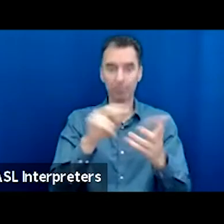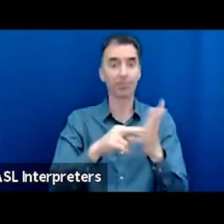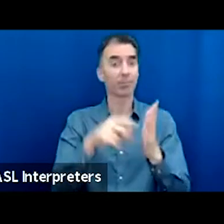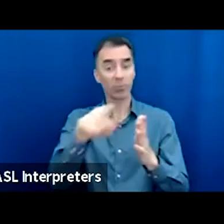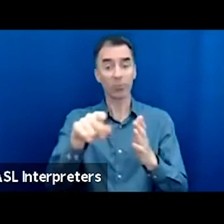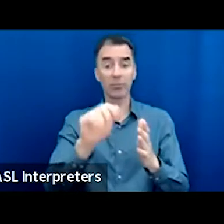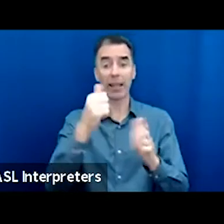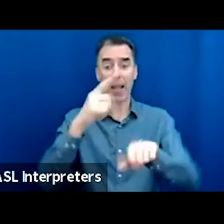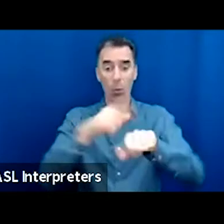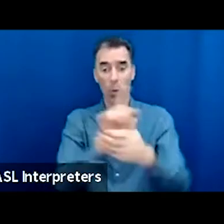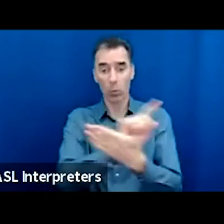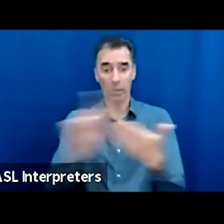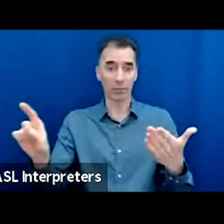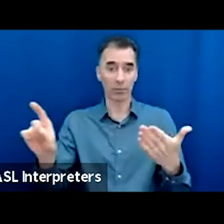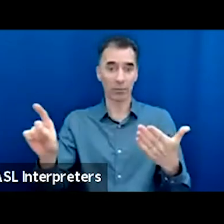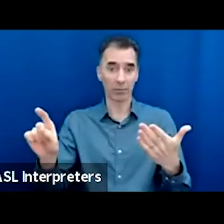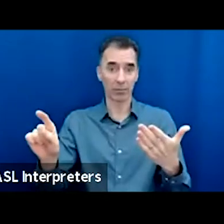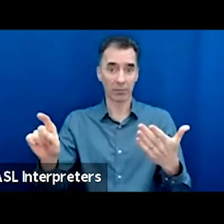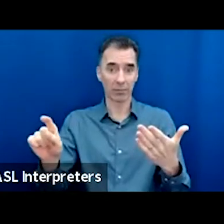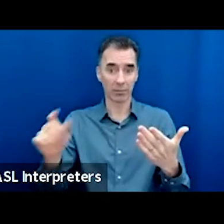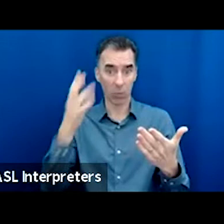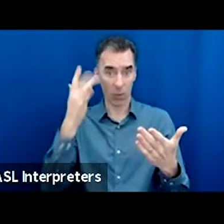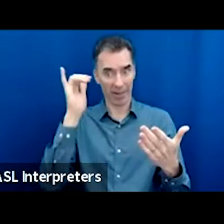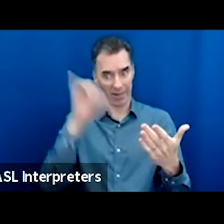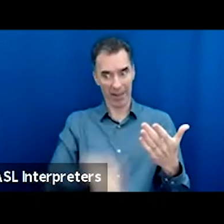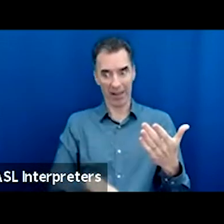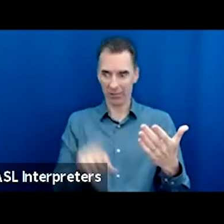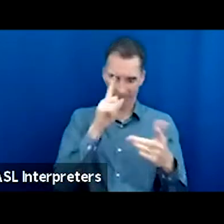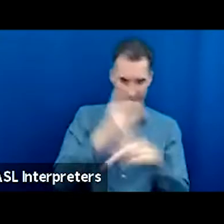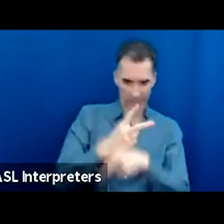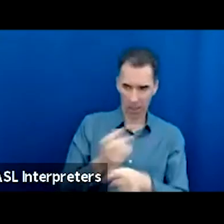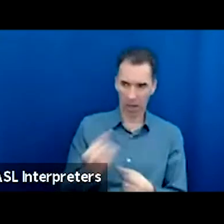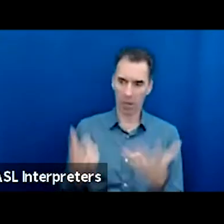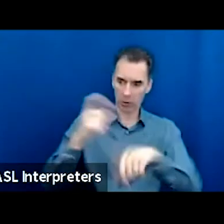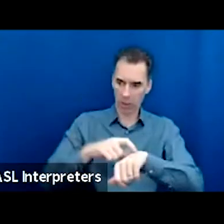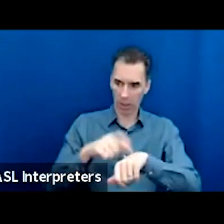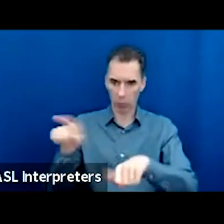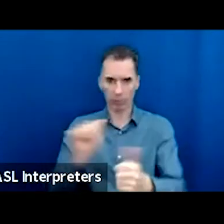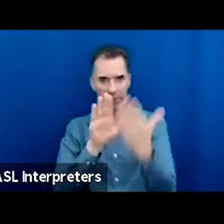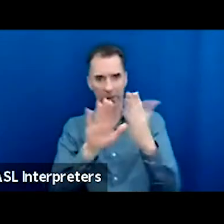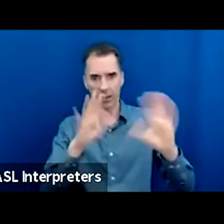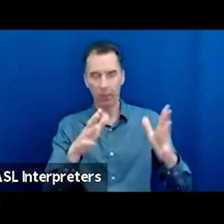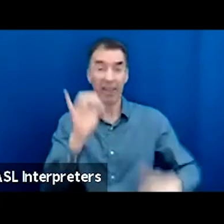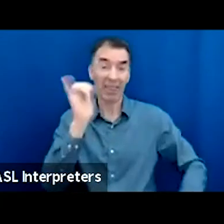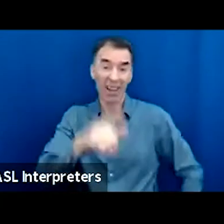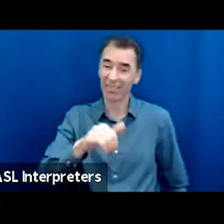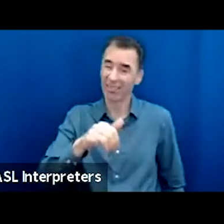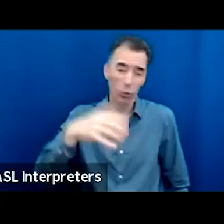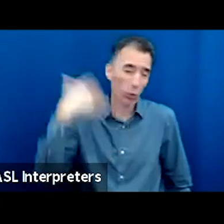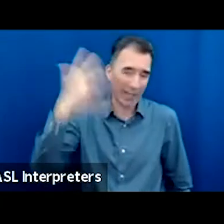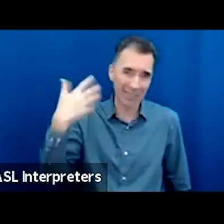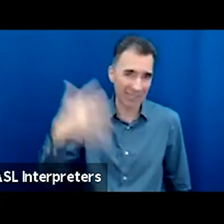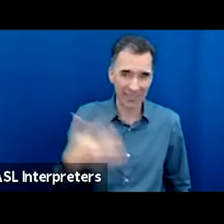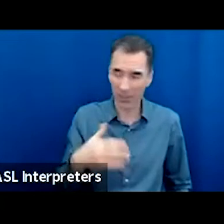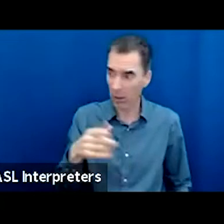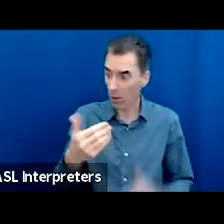for, because that's the 10 hours that you are supposedly in front of your class. It's absurd that you don't get paid for prep,